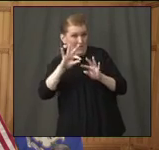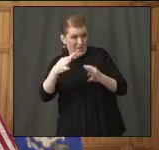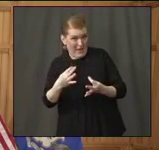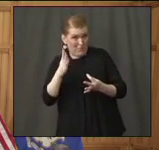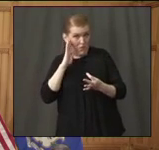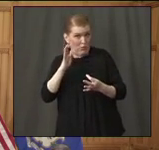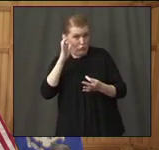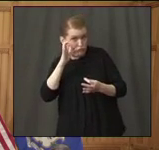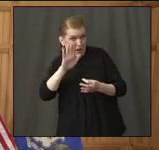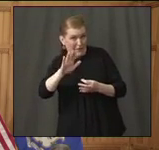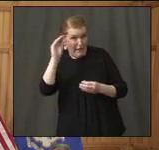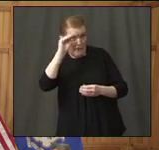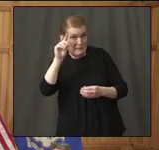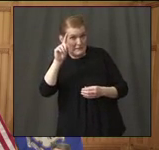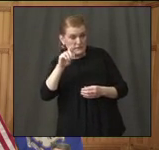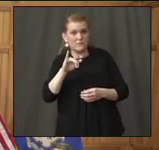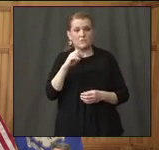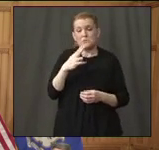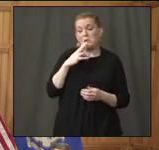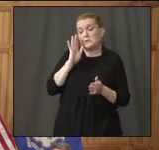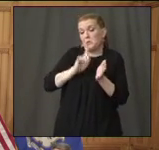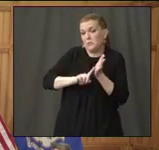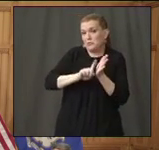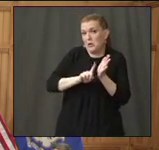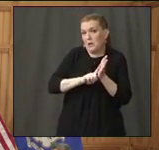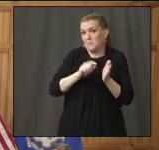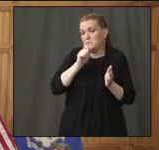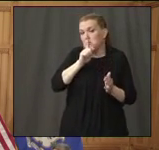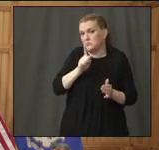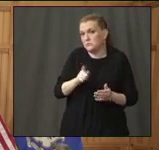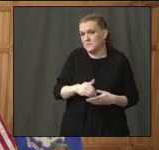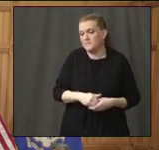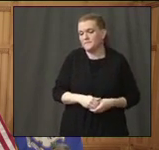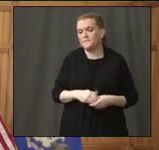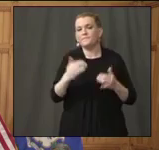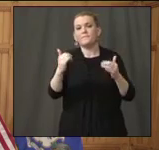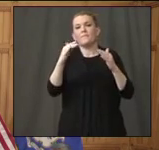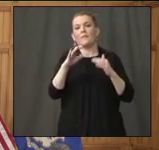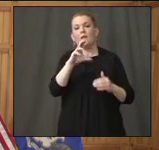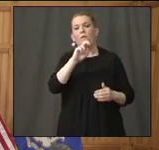Move along next to Connecticut Public Media.